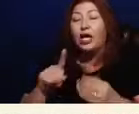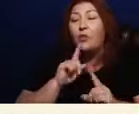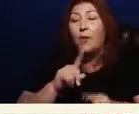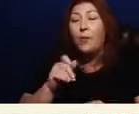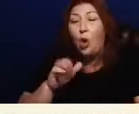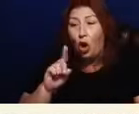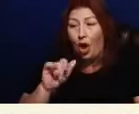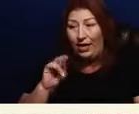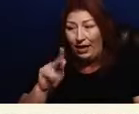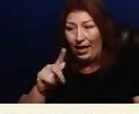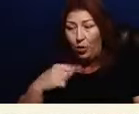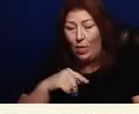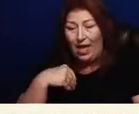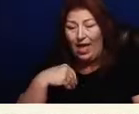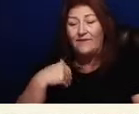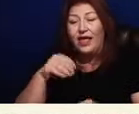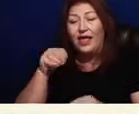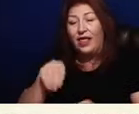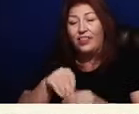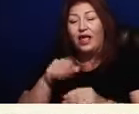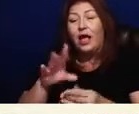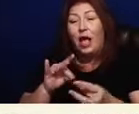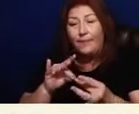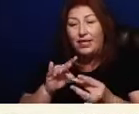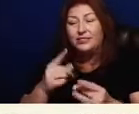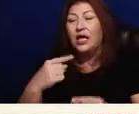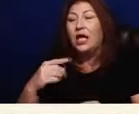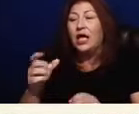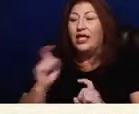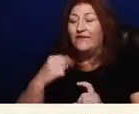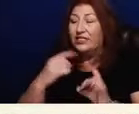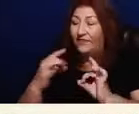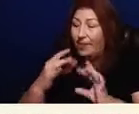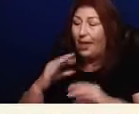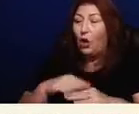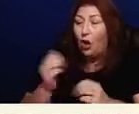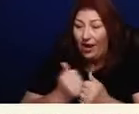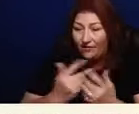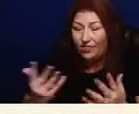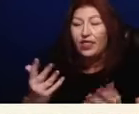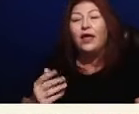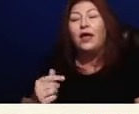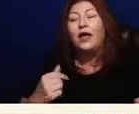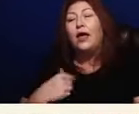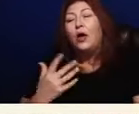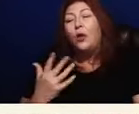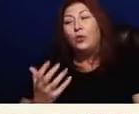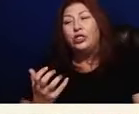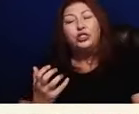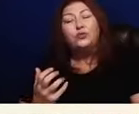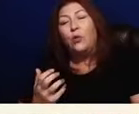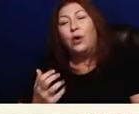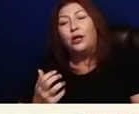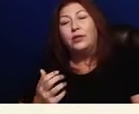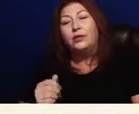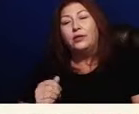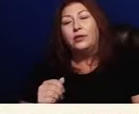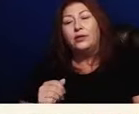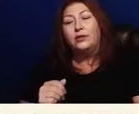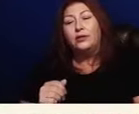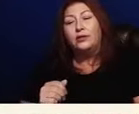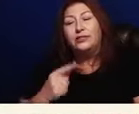in the comments so we can get some feedback on everything. And as we leave you, we just want to we'd like to give a shout out